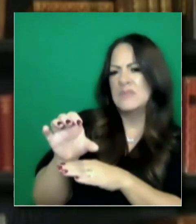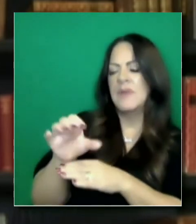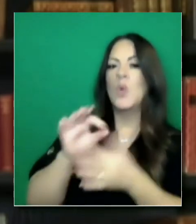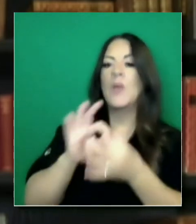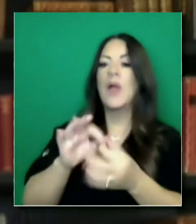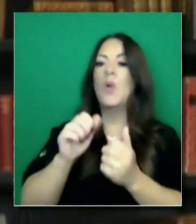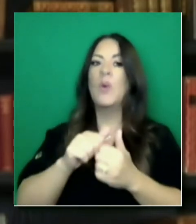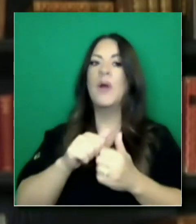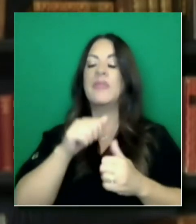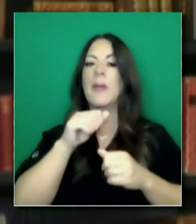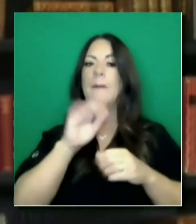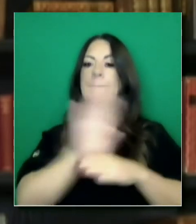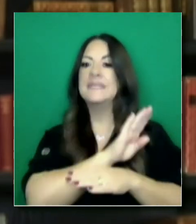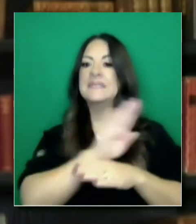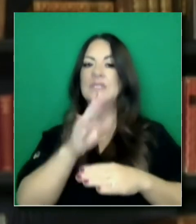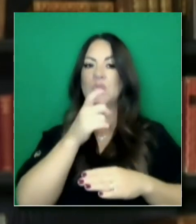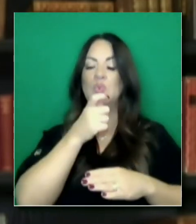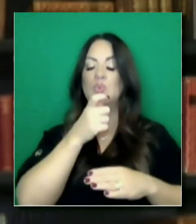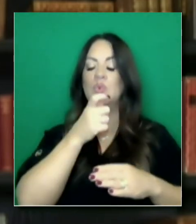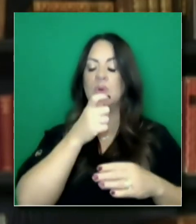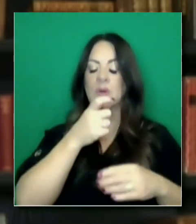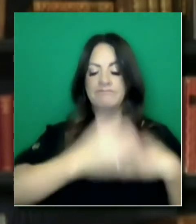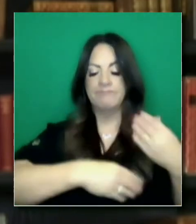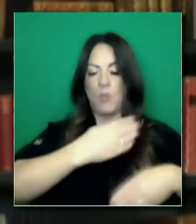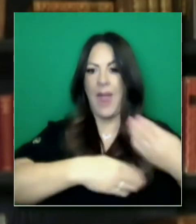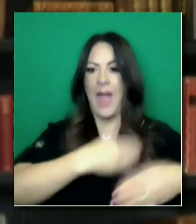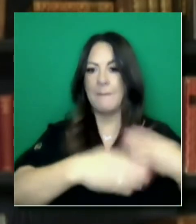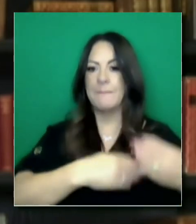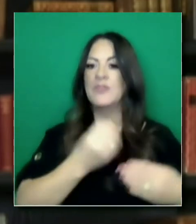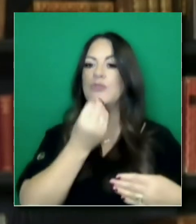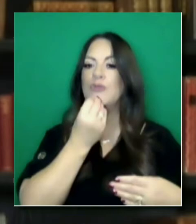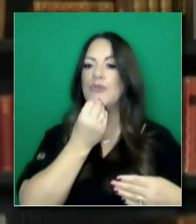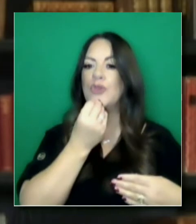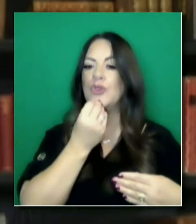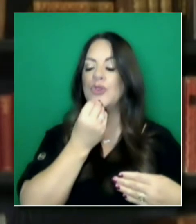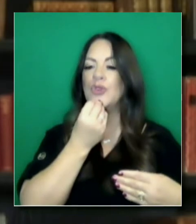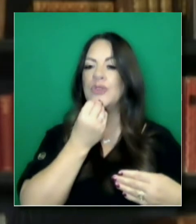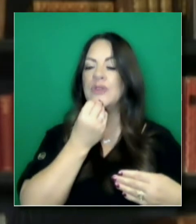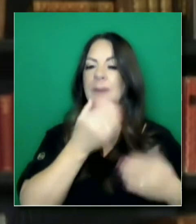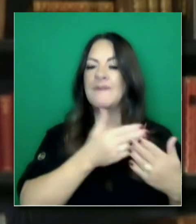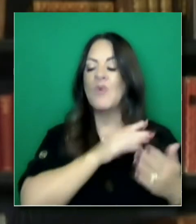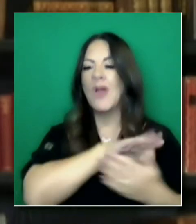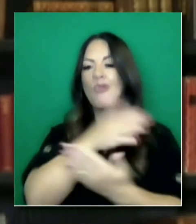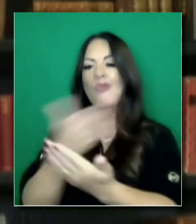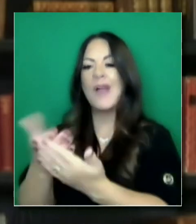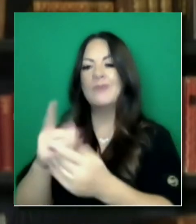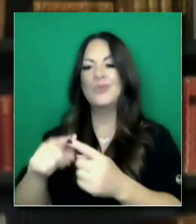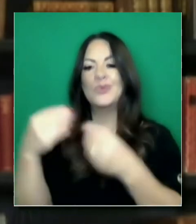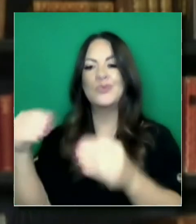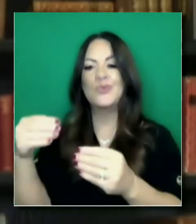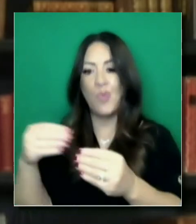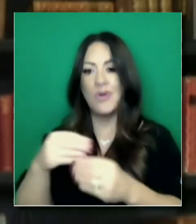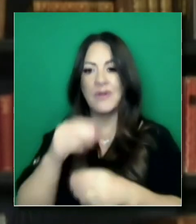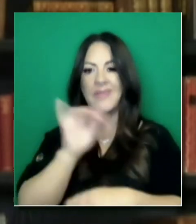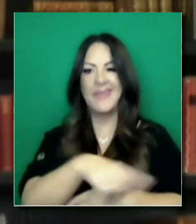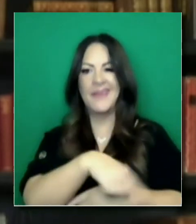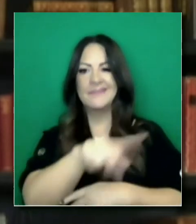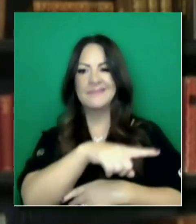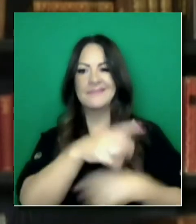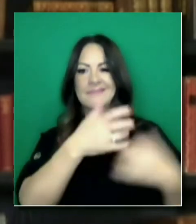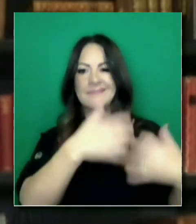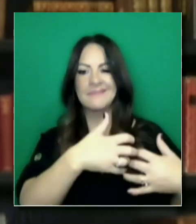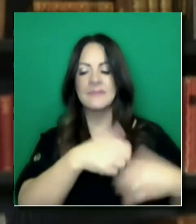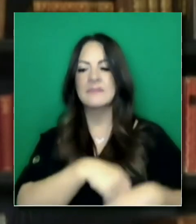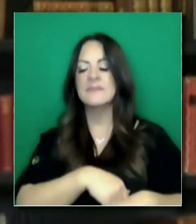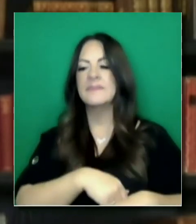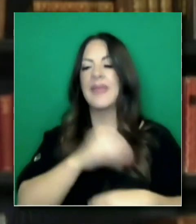processing industry. We updated last week, and I'll get you some updates on the numbers we provided last week at the ABC, the Alcohol